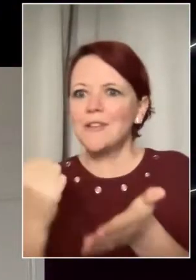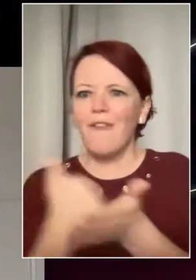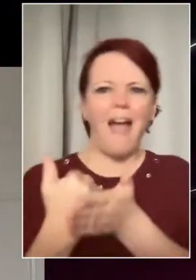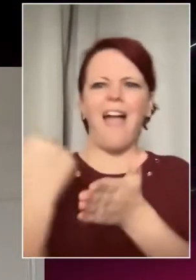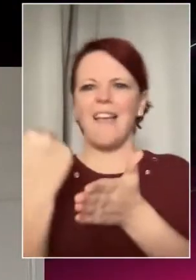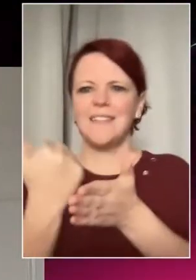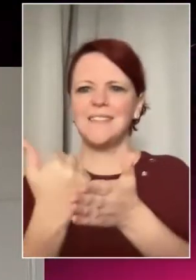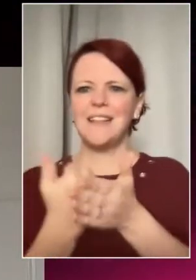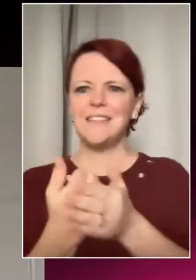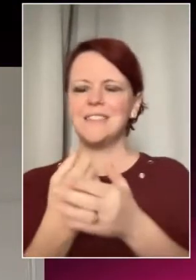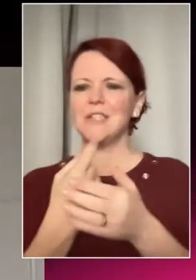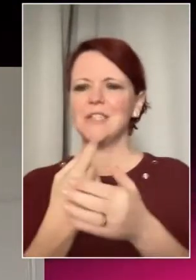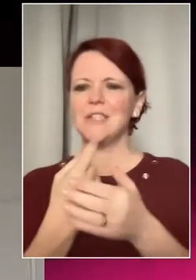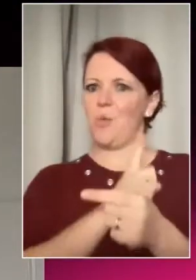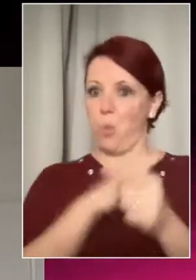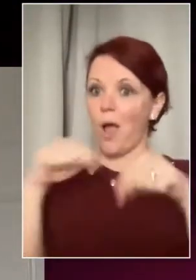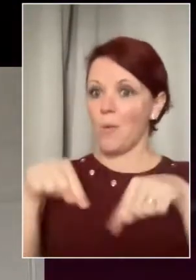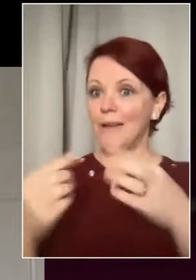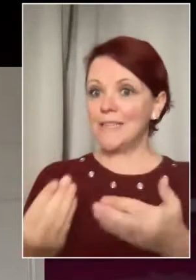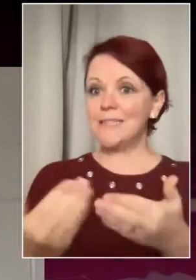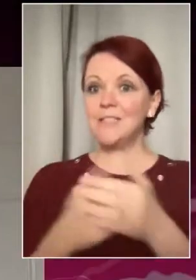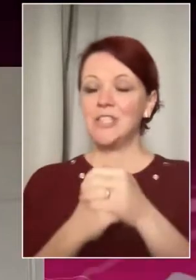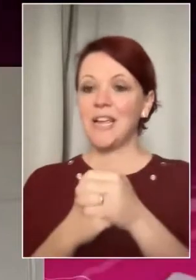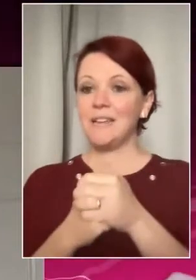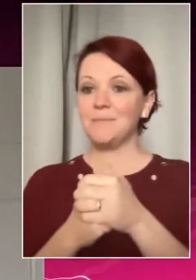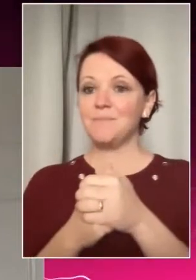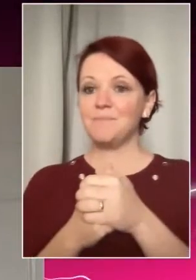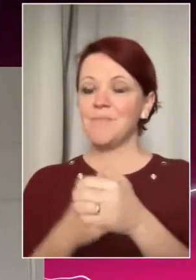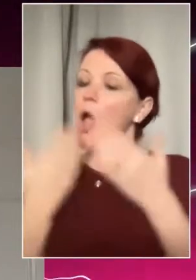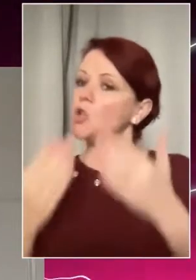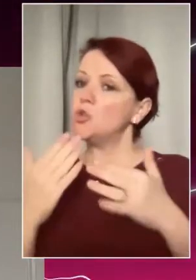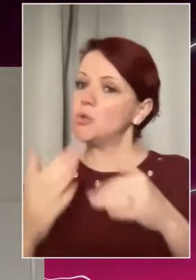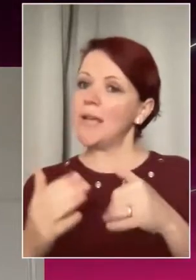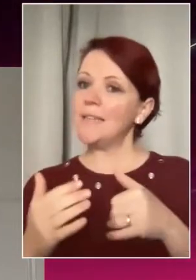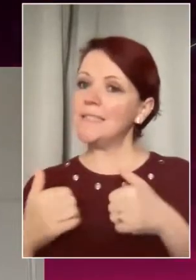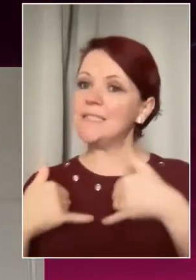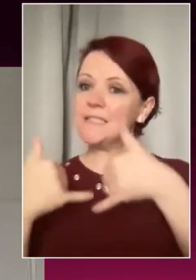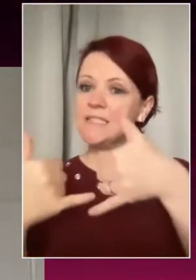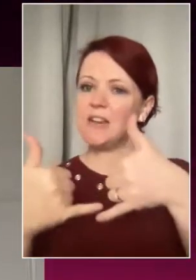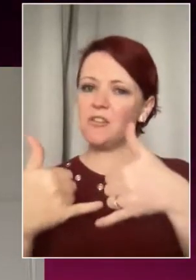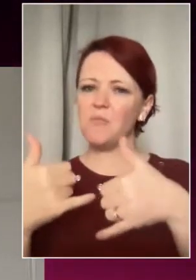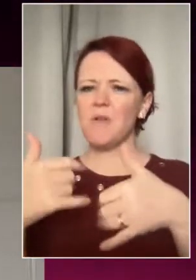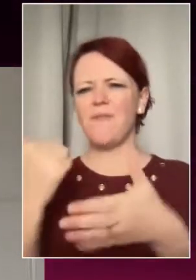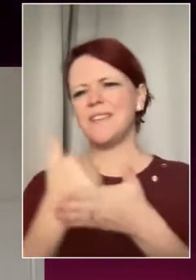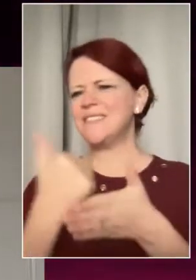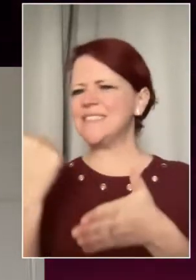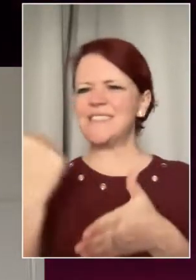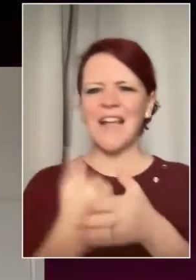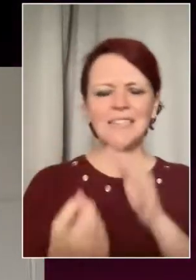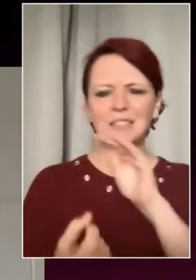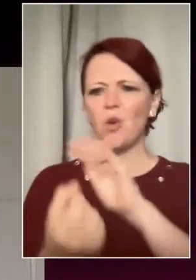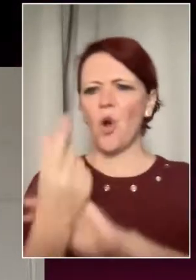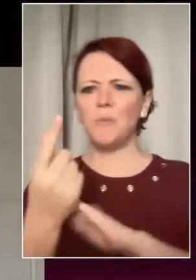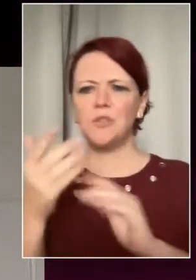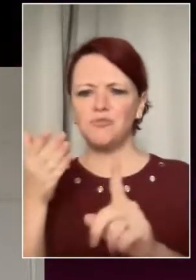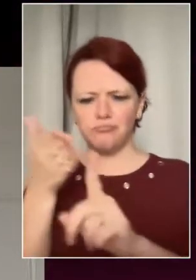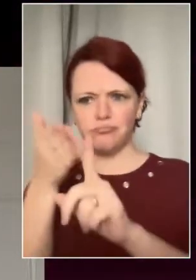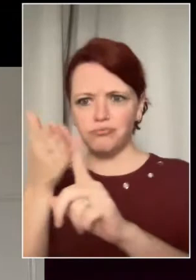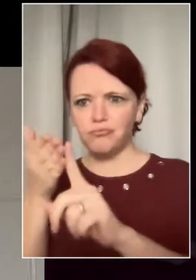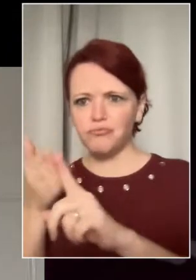together. And today's ceremony is a wonderful opportunity to recognise the best of apprenticeships in this